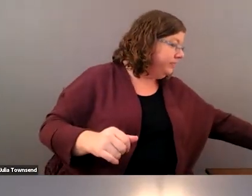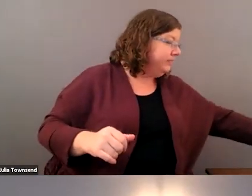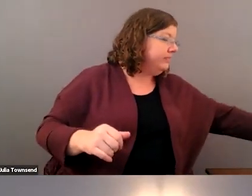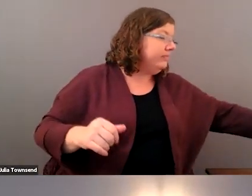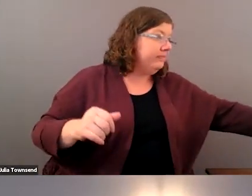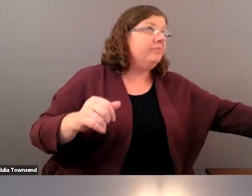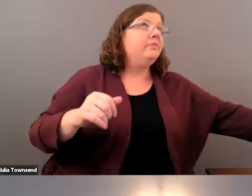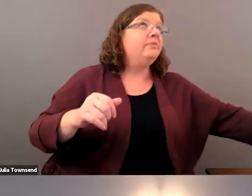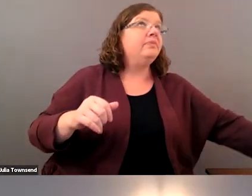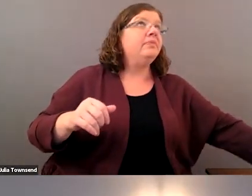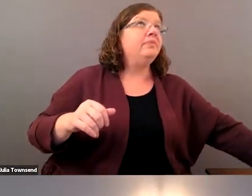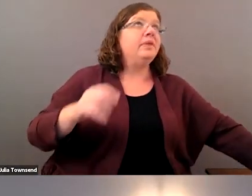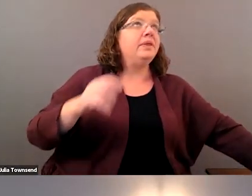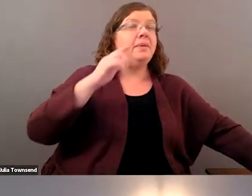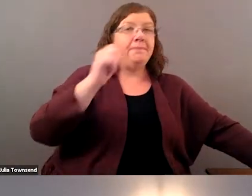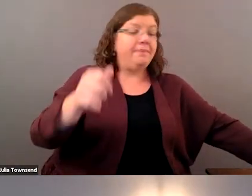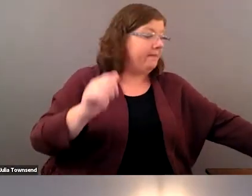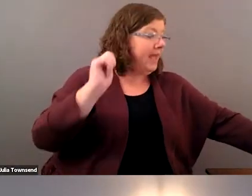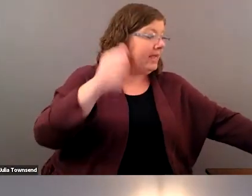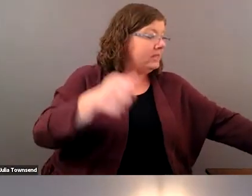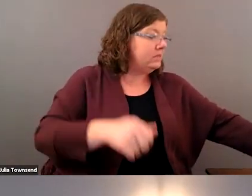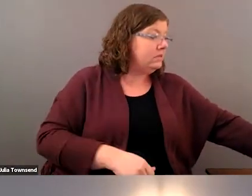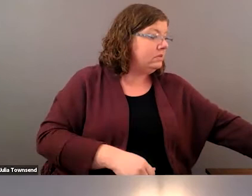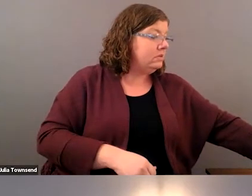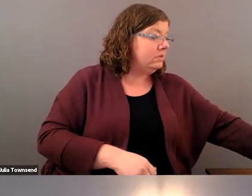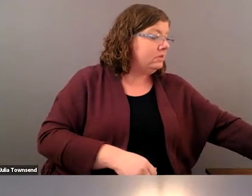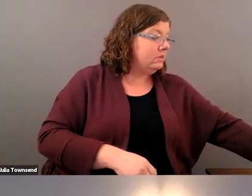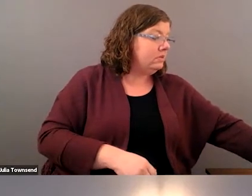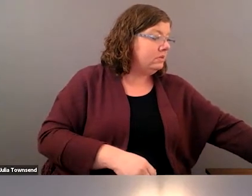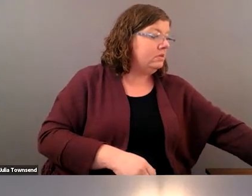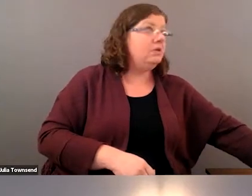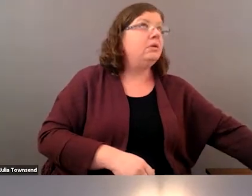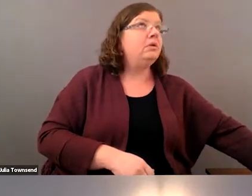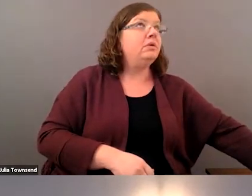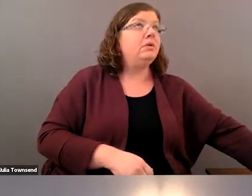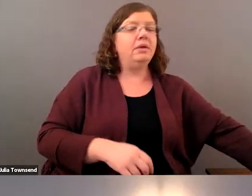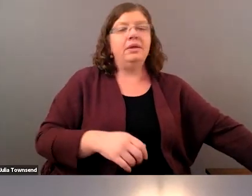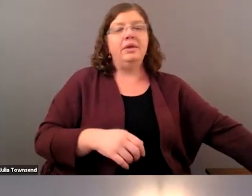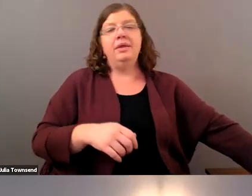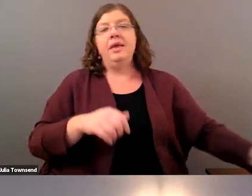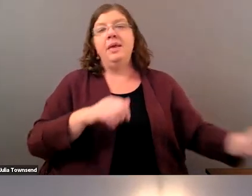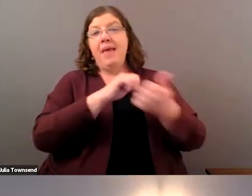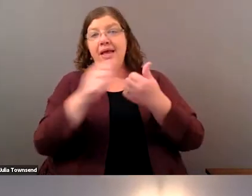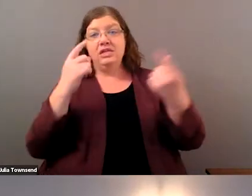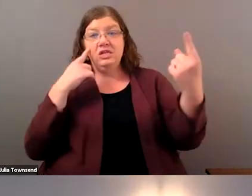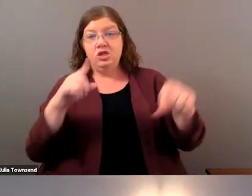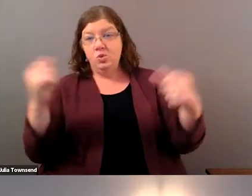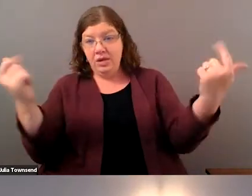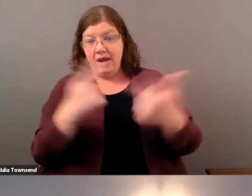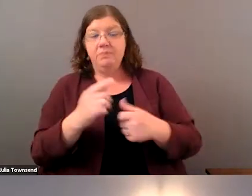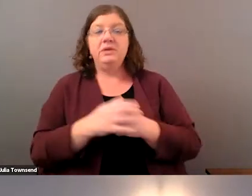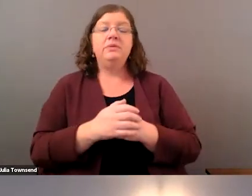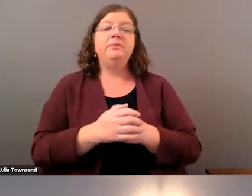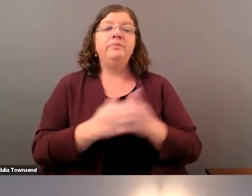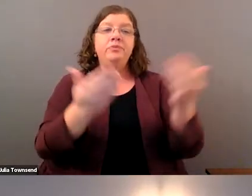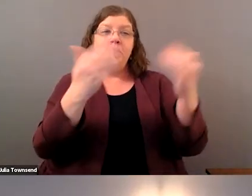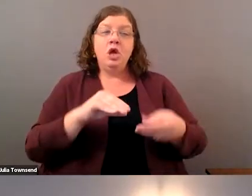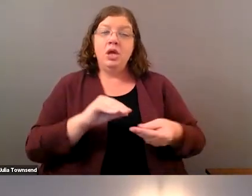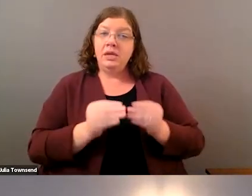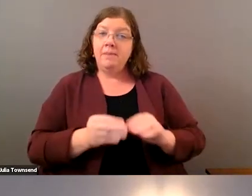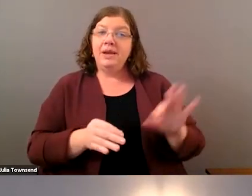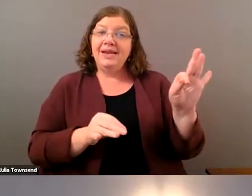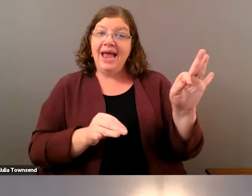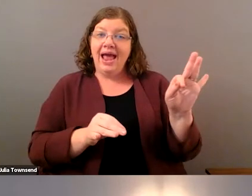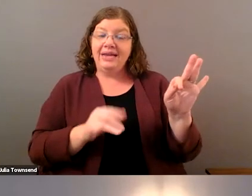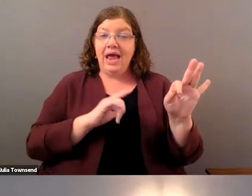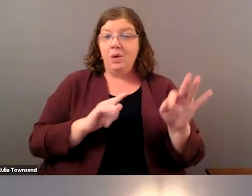motion passes unanimously. On to number 9. For action item number 9, I turn this